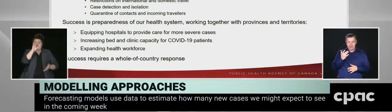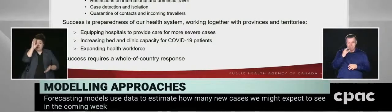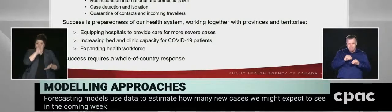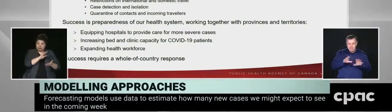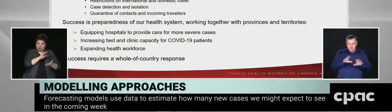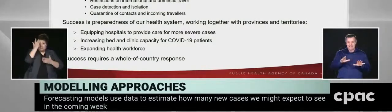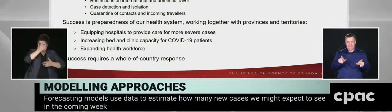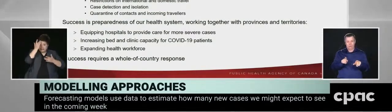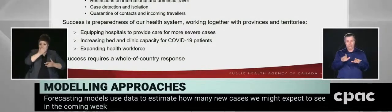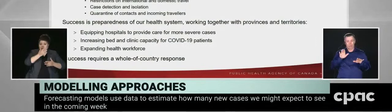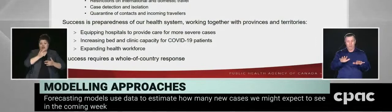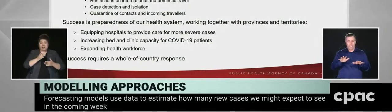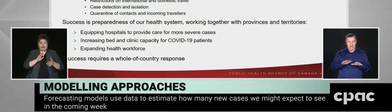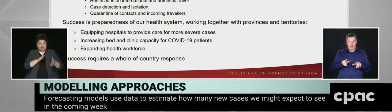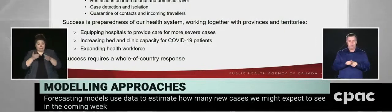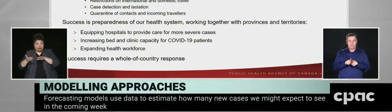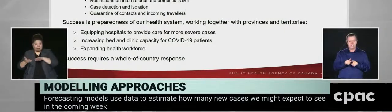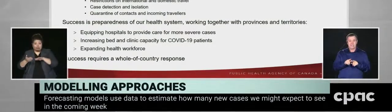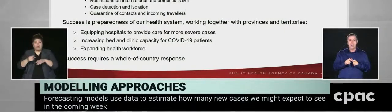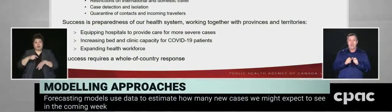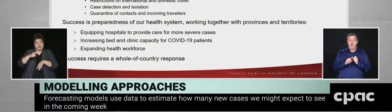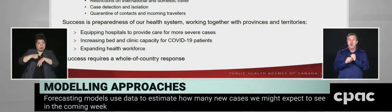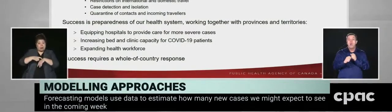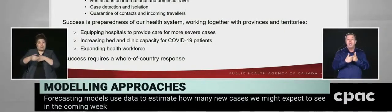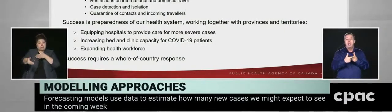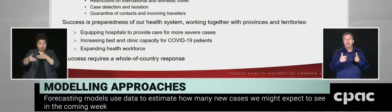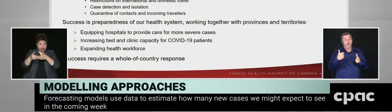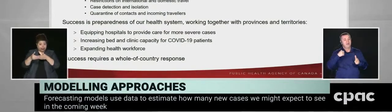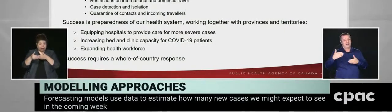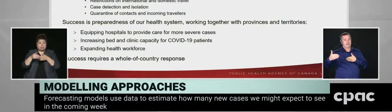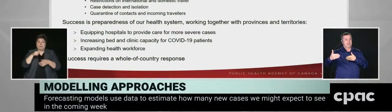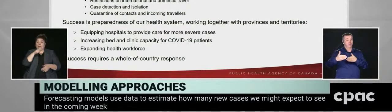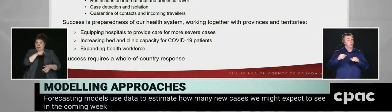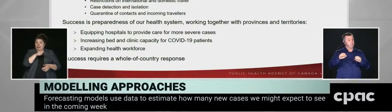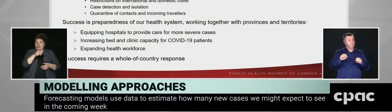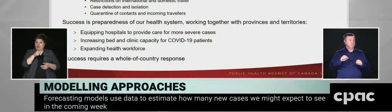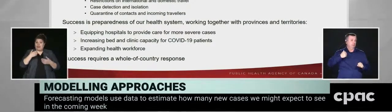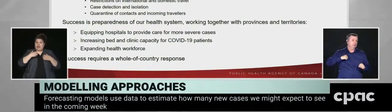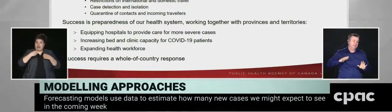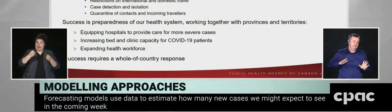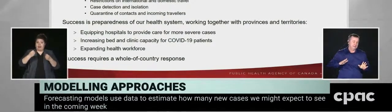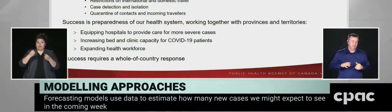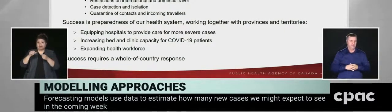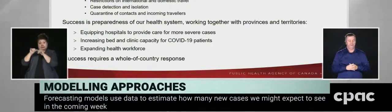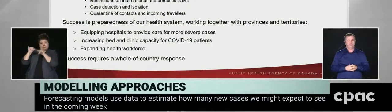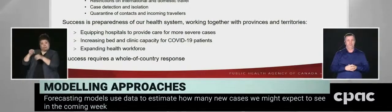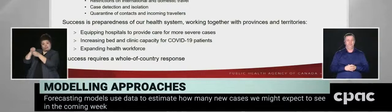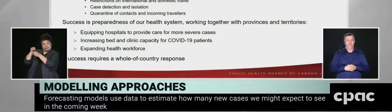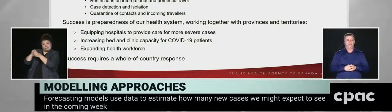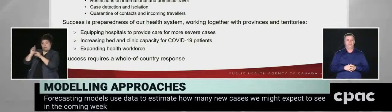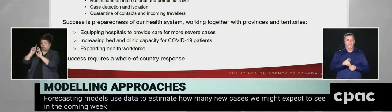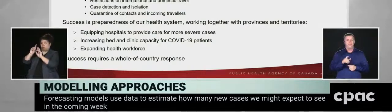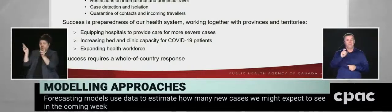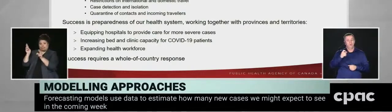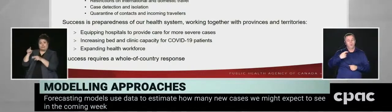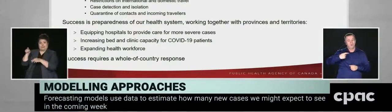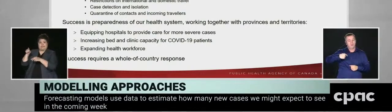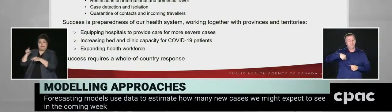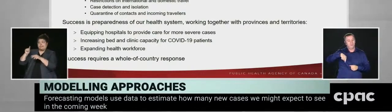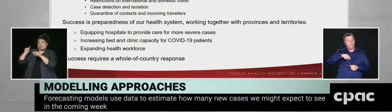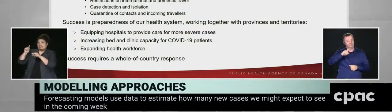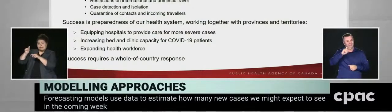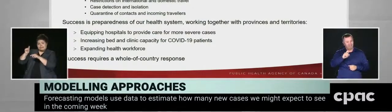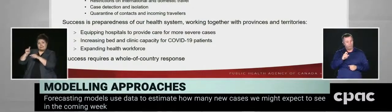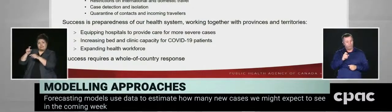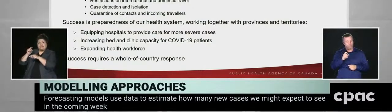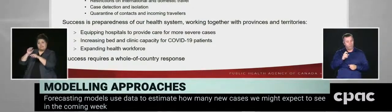epidemic. We have to prepare our health system to expand our health system capacity. Recognizing that even if